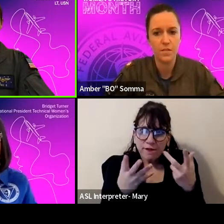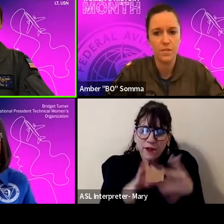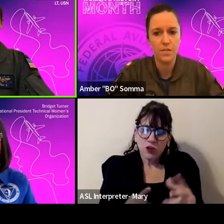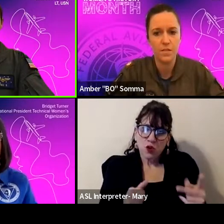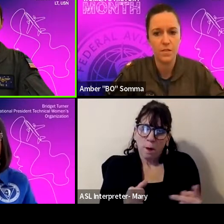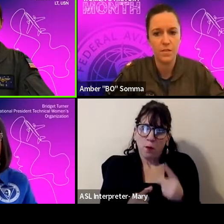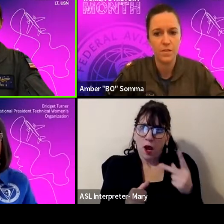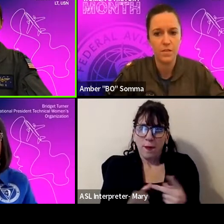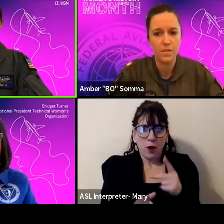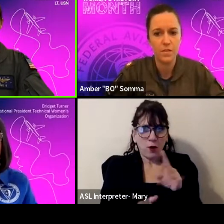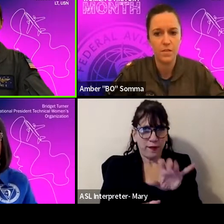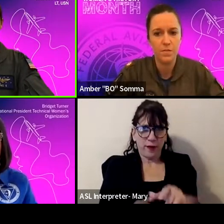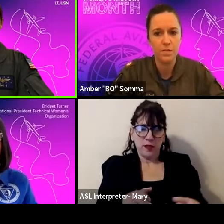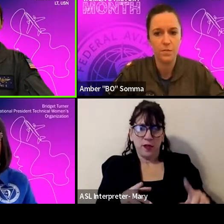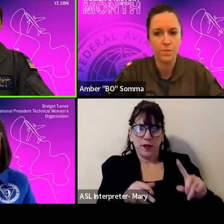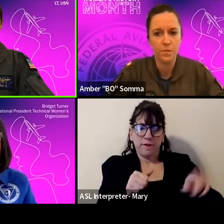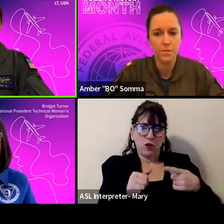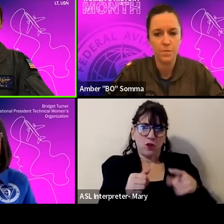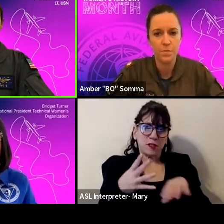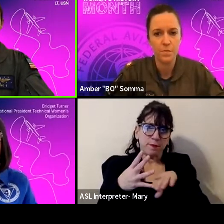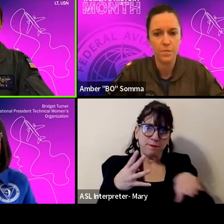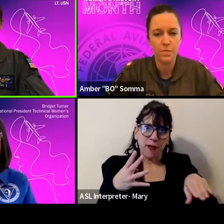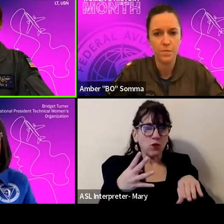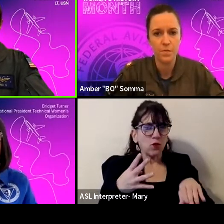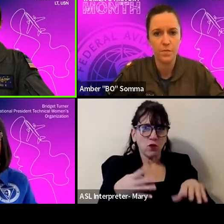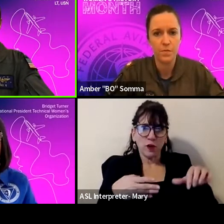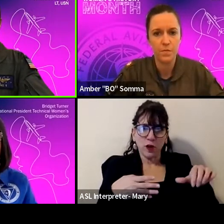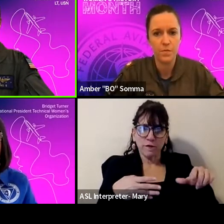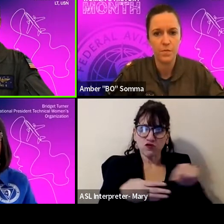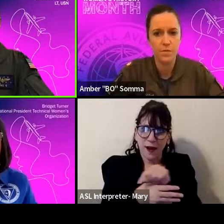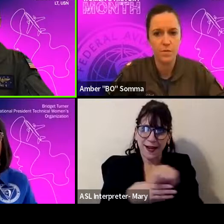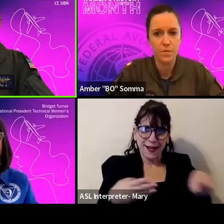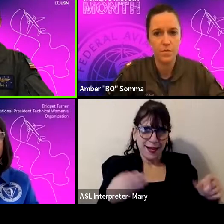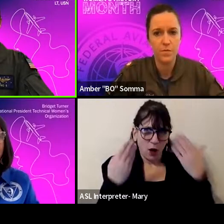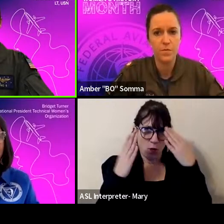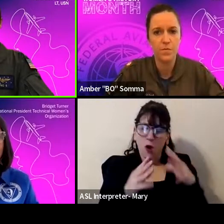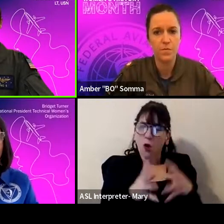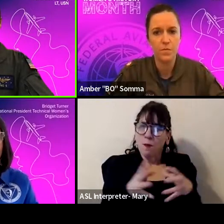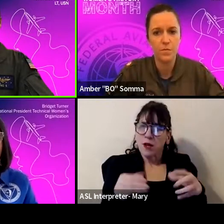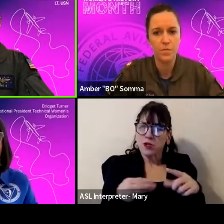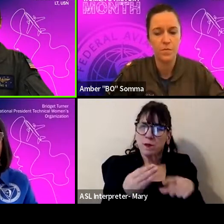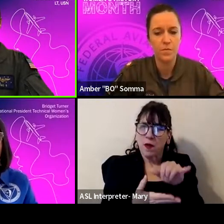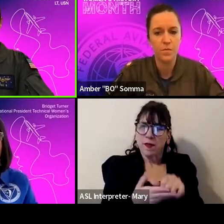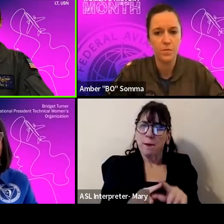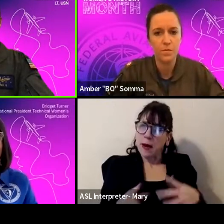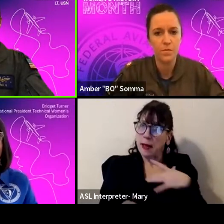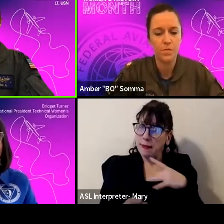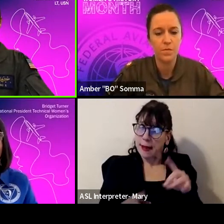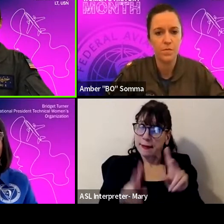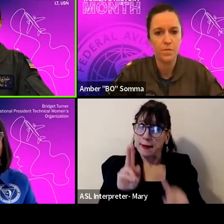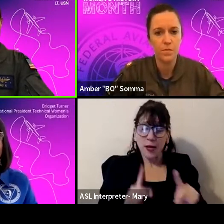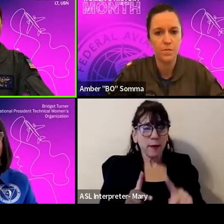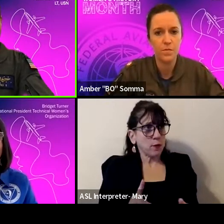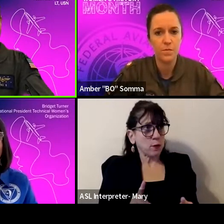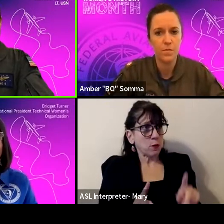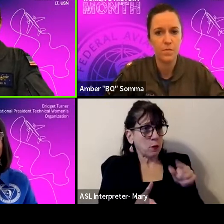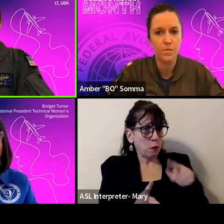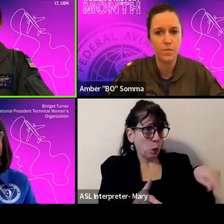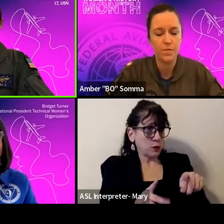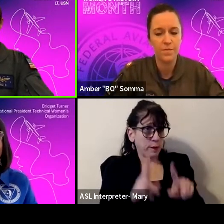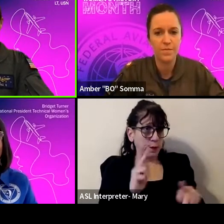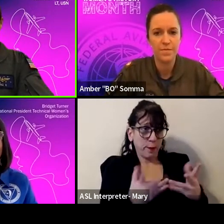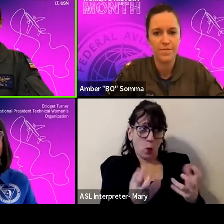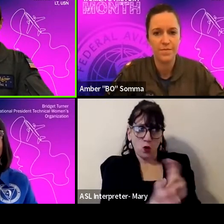primary, which is the first stage of training. And so I was like, well, I don't really know much about it, but I like these people, and these are the people who I want to be with.